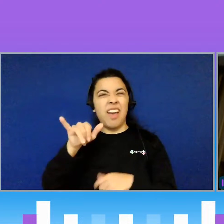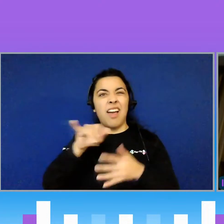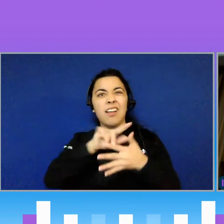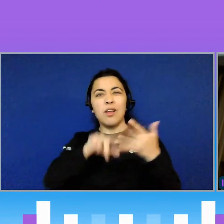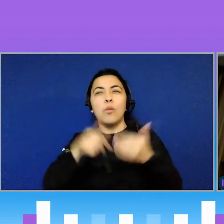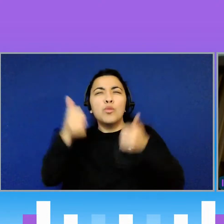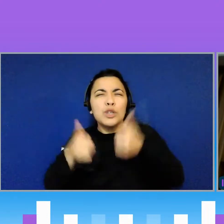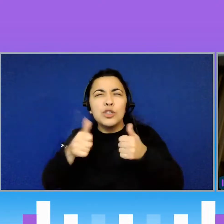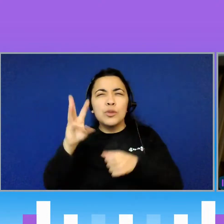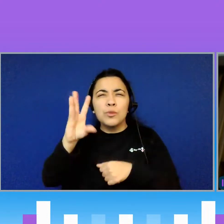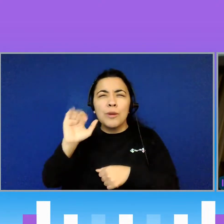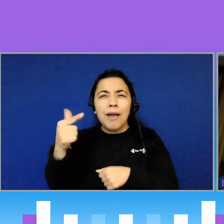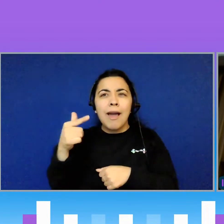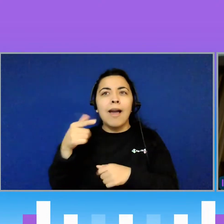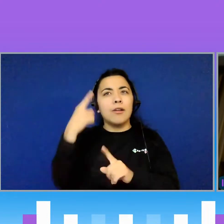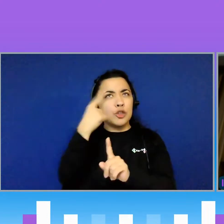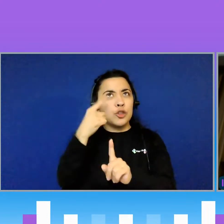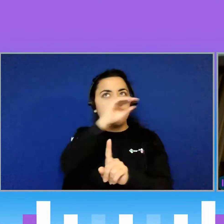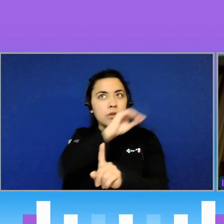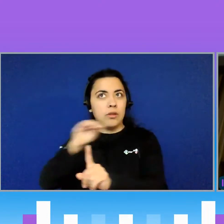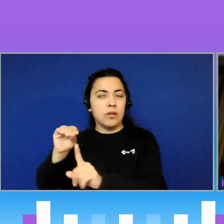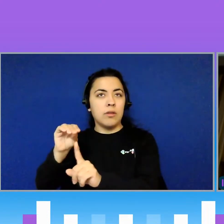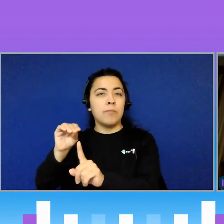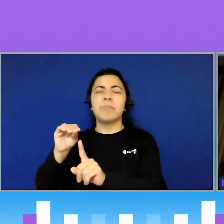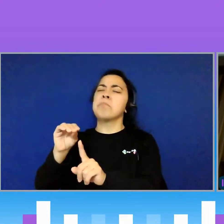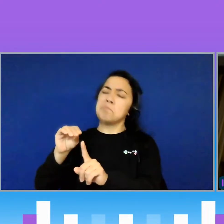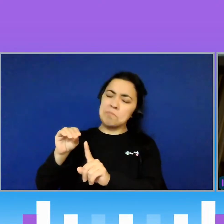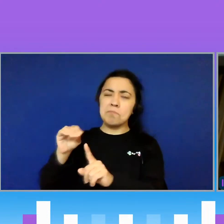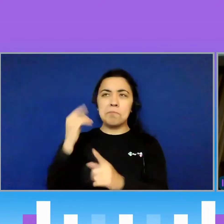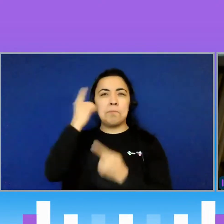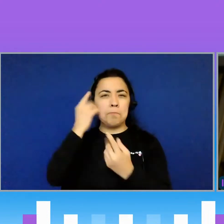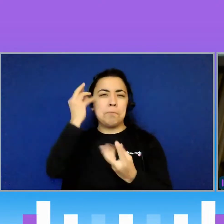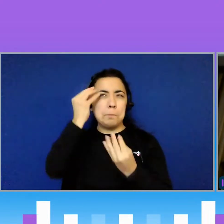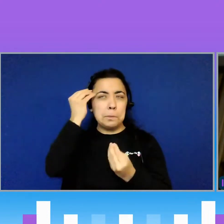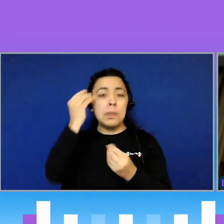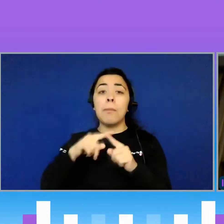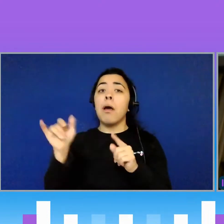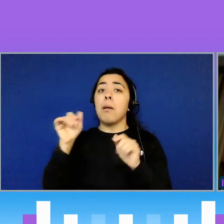there could be some additional requirements in relation to